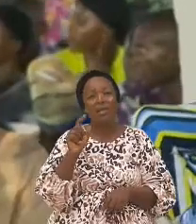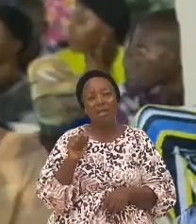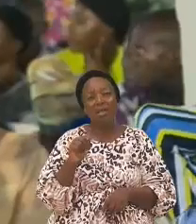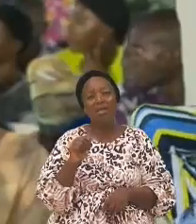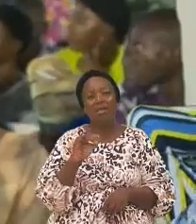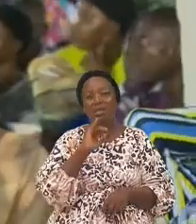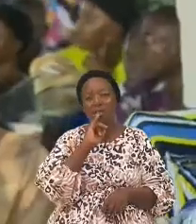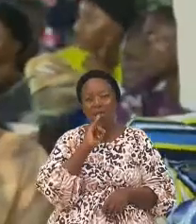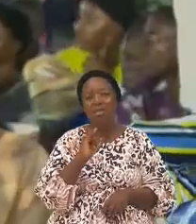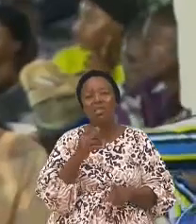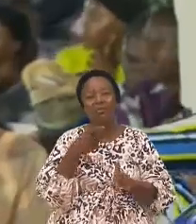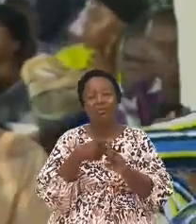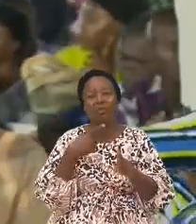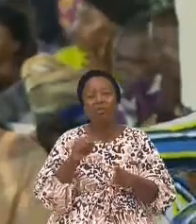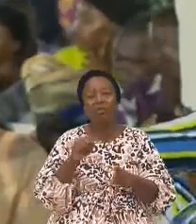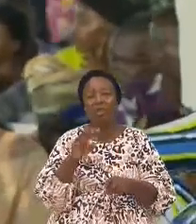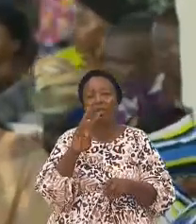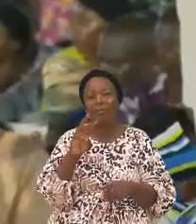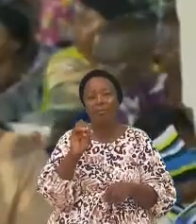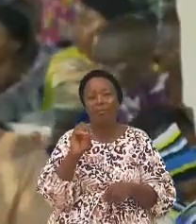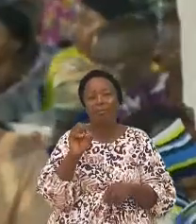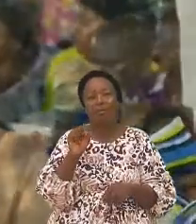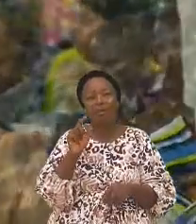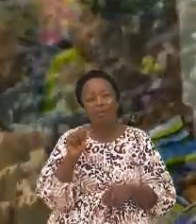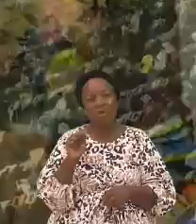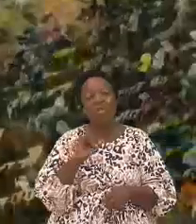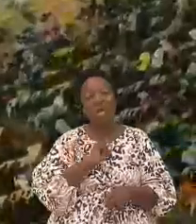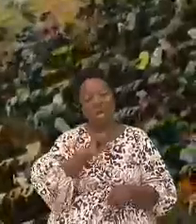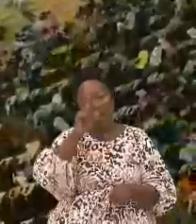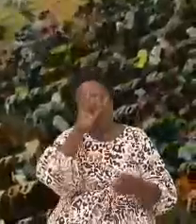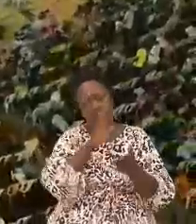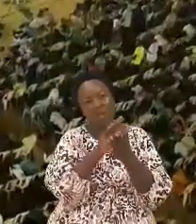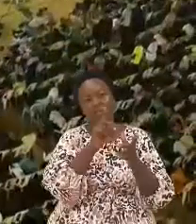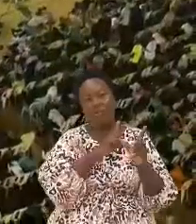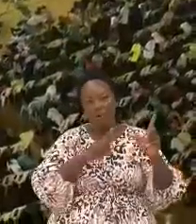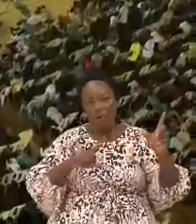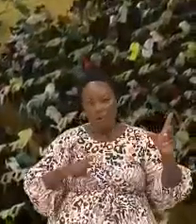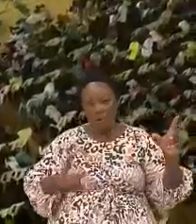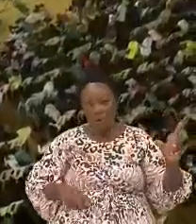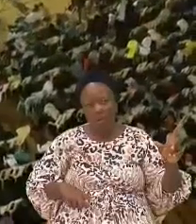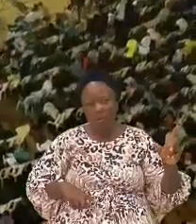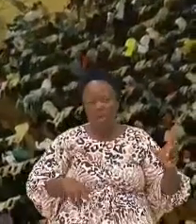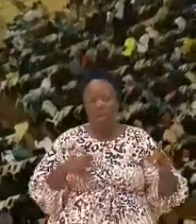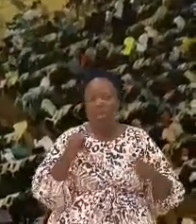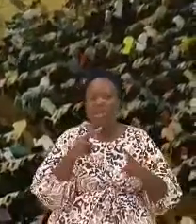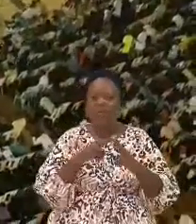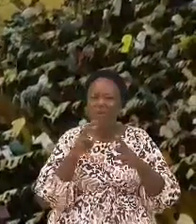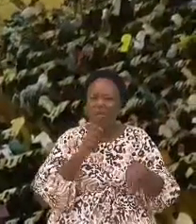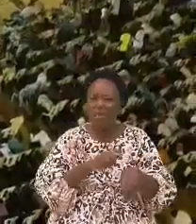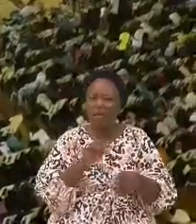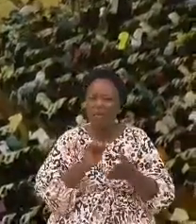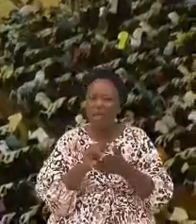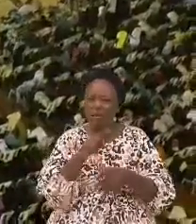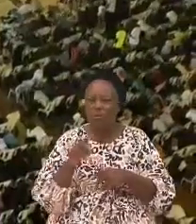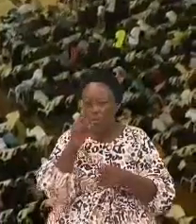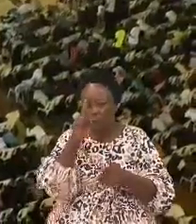as the east is from the west. I believe,